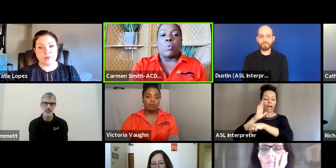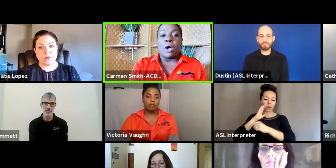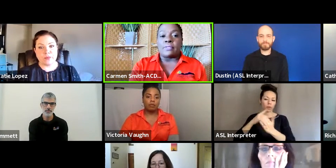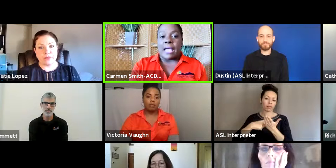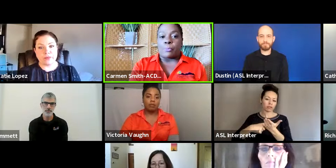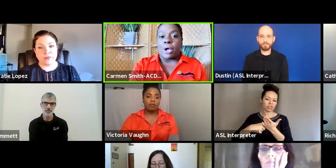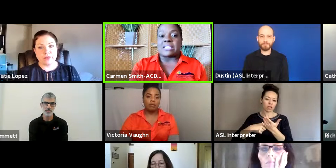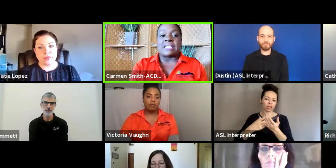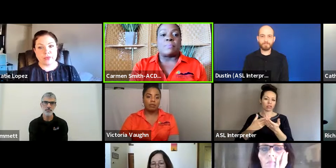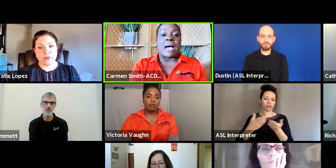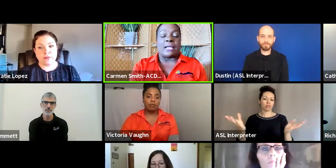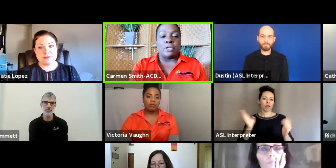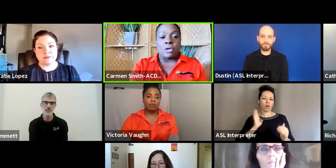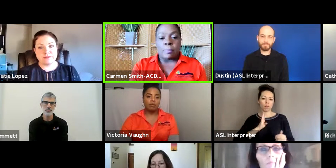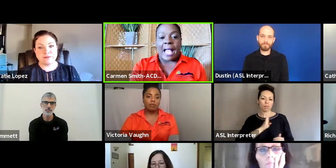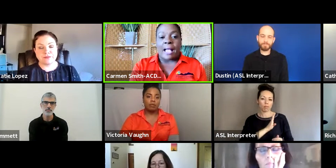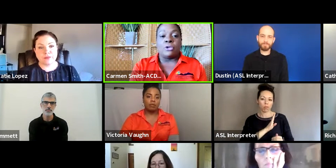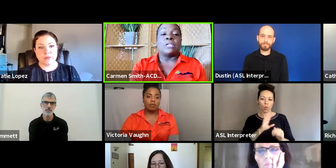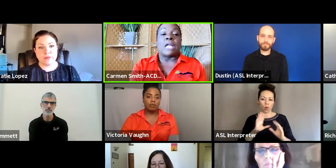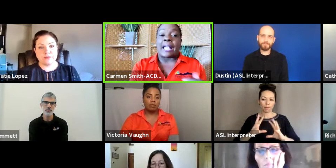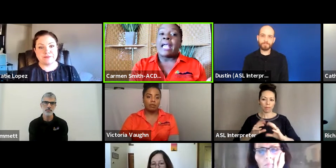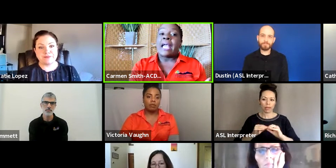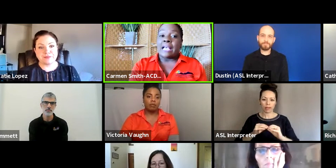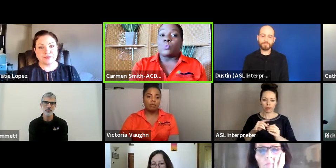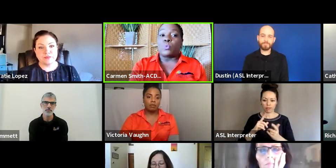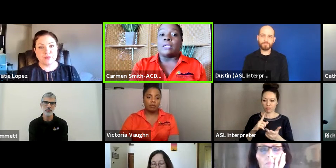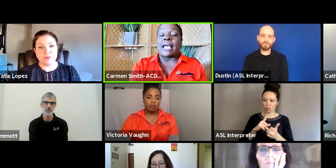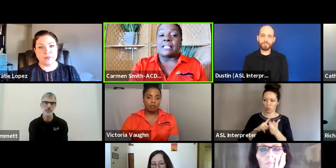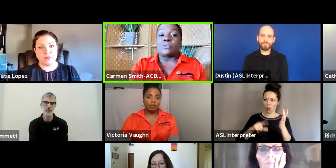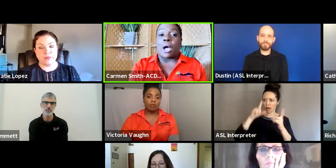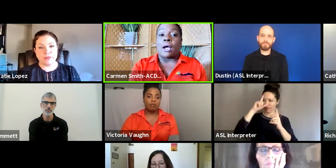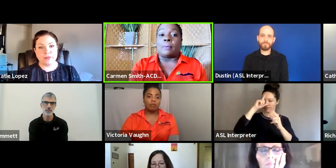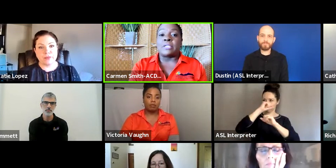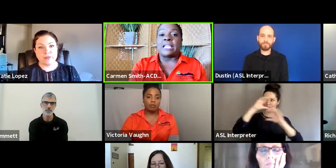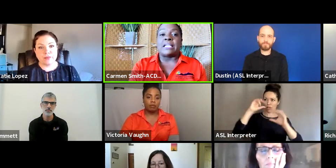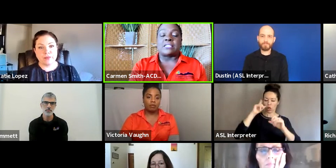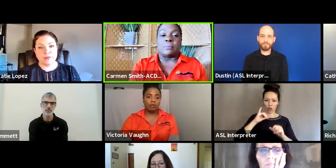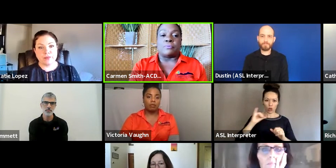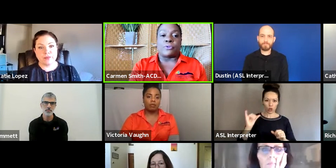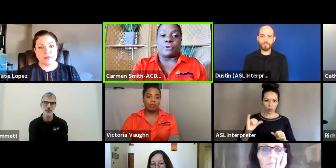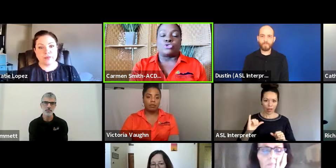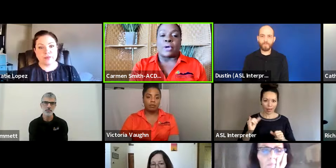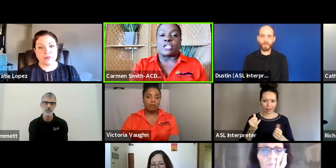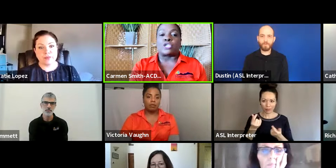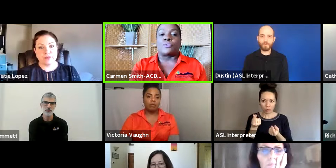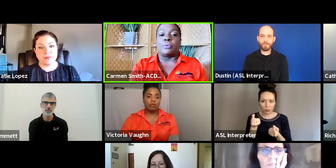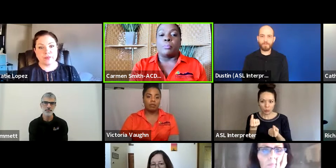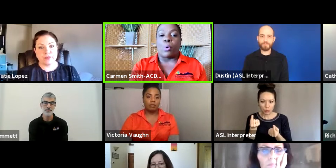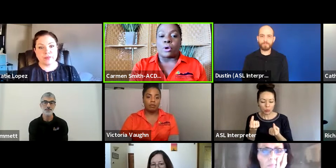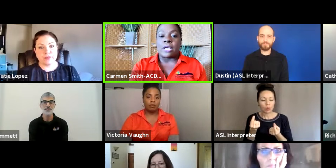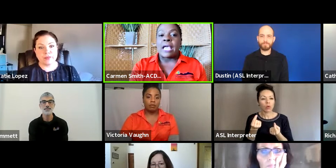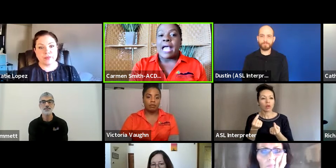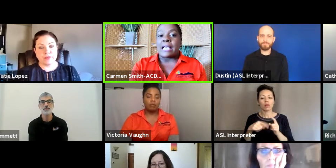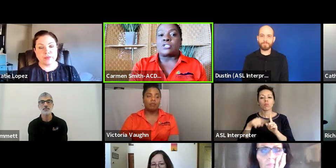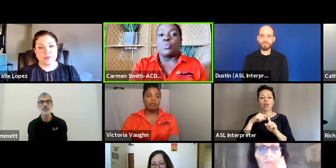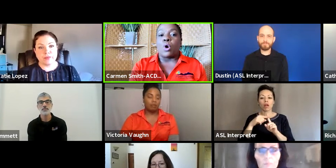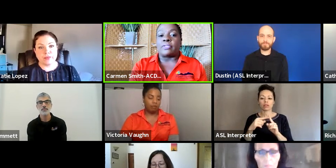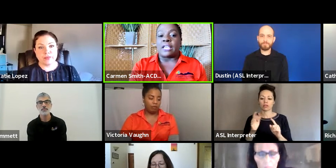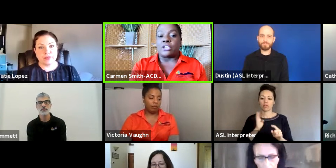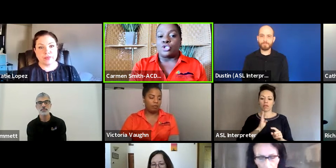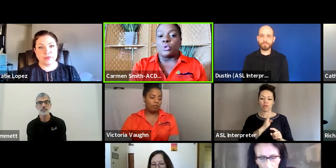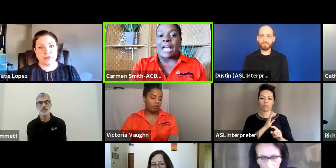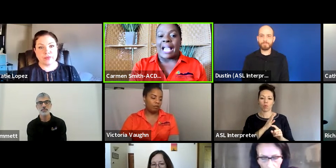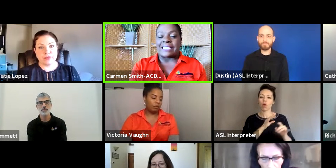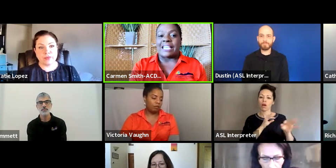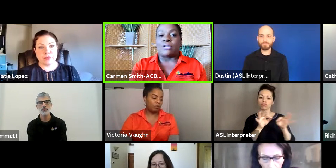board meeting what that process might look like, as well as getting some further direction from the board as